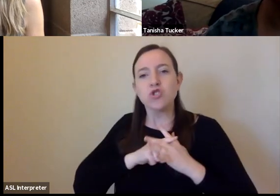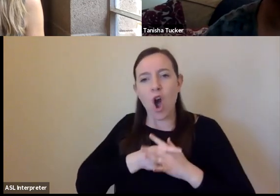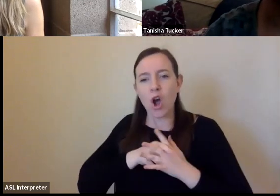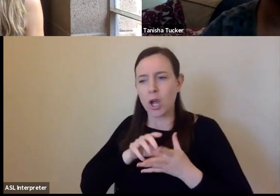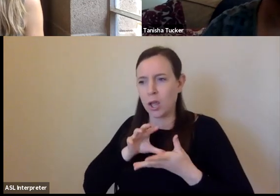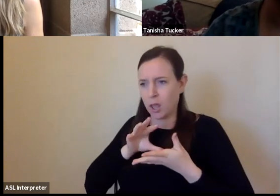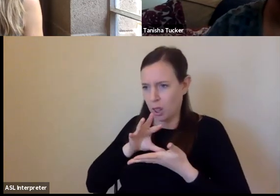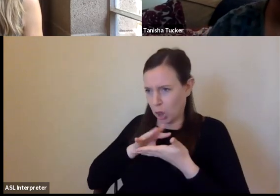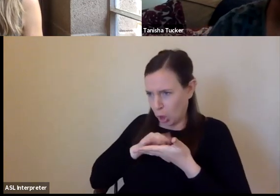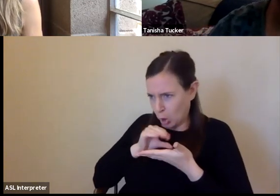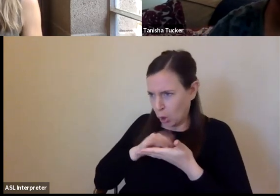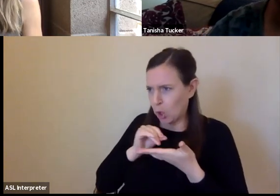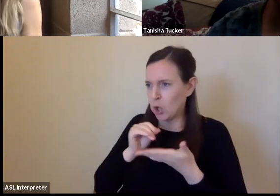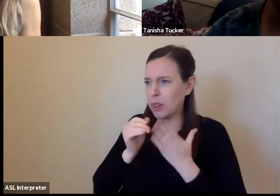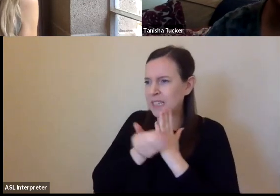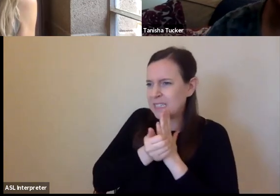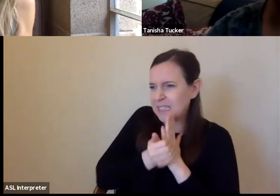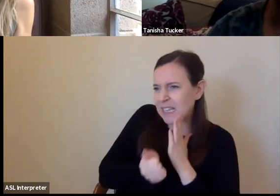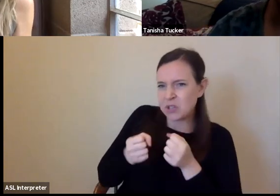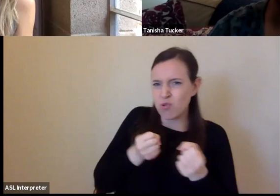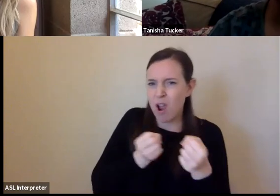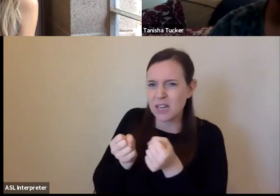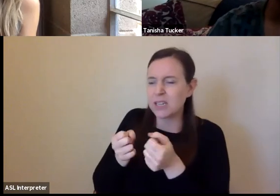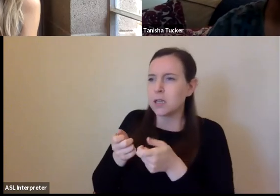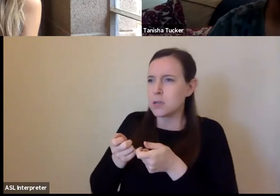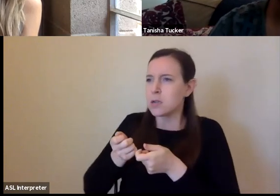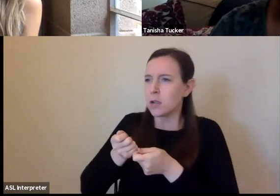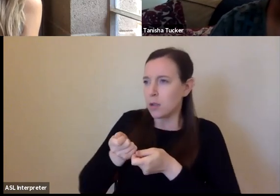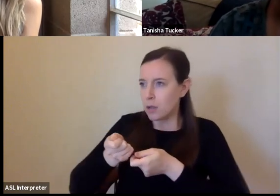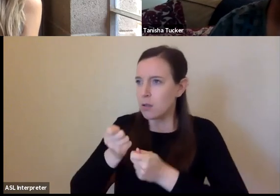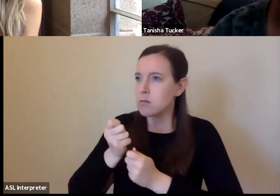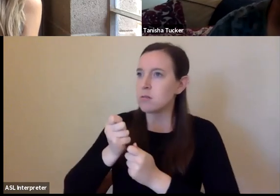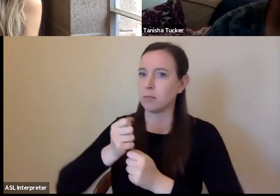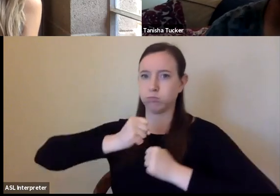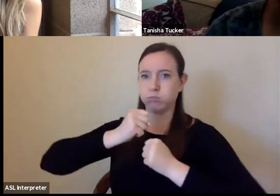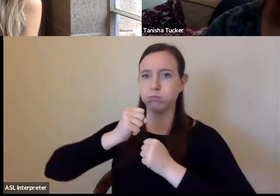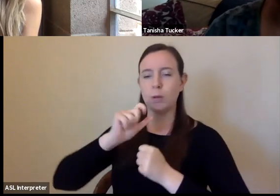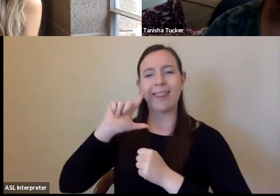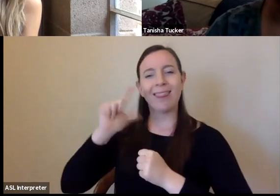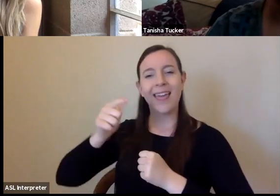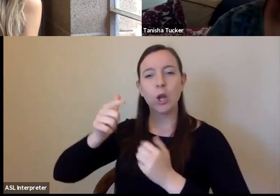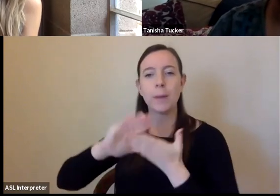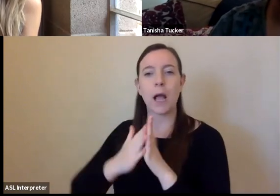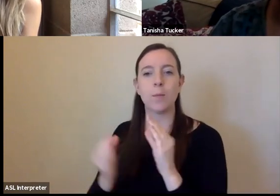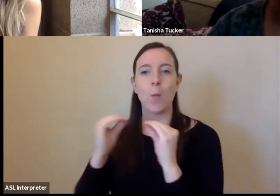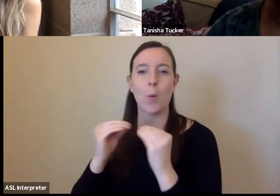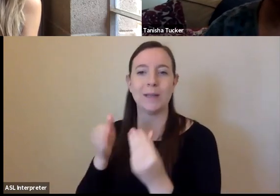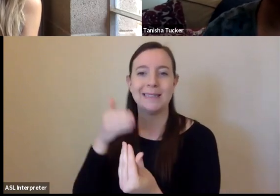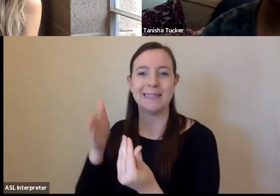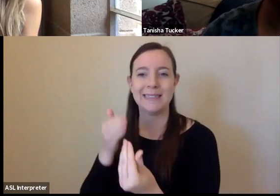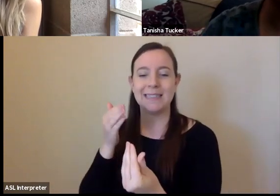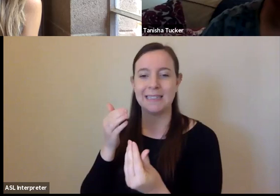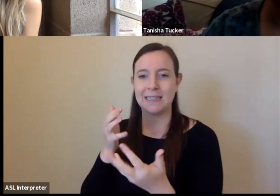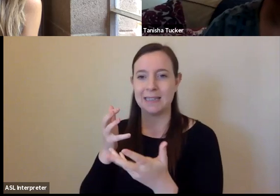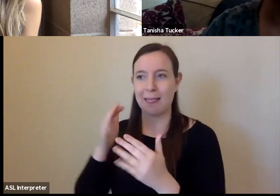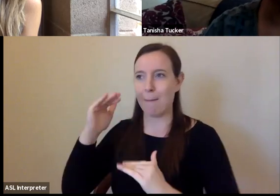it becomes just second nature after a while. But yeah, it takes a while to balance, to, you know, get the hold